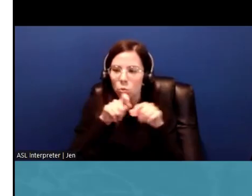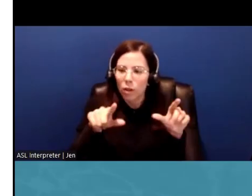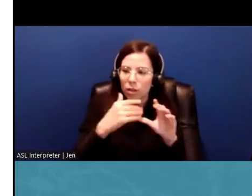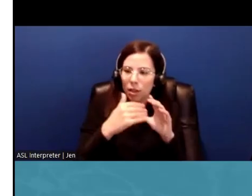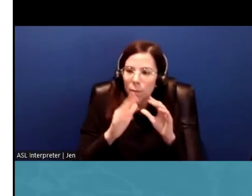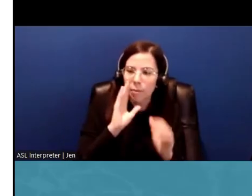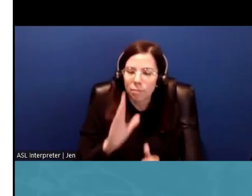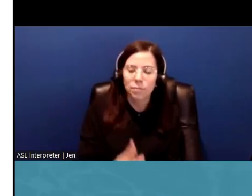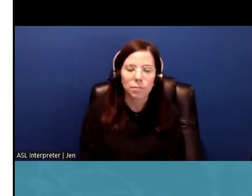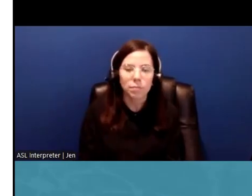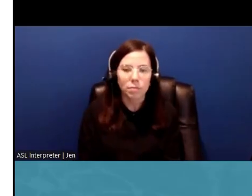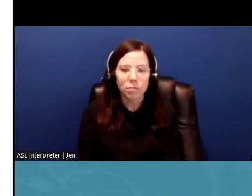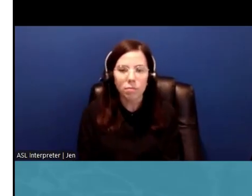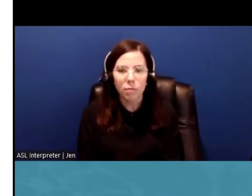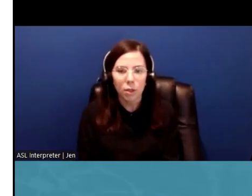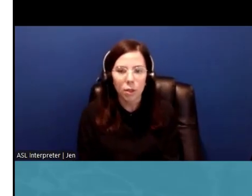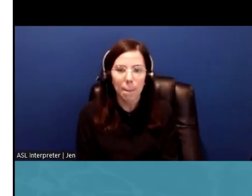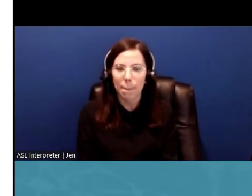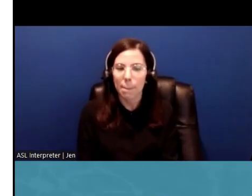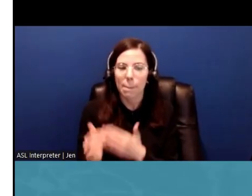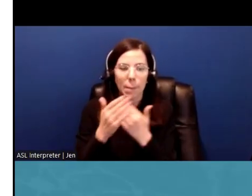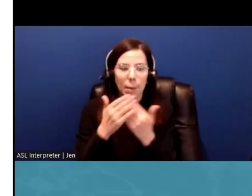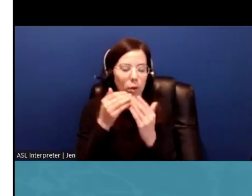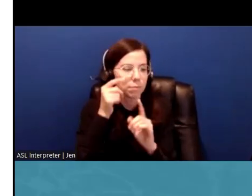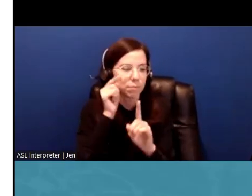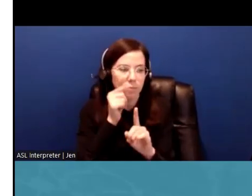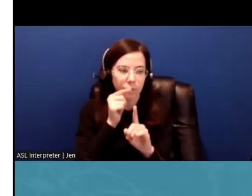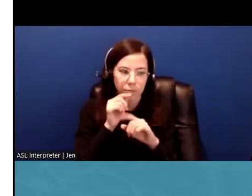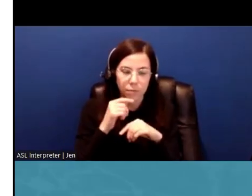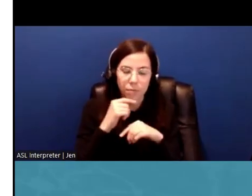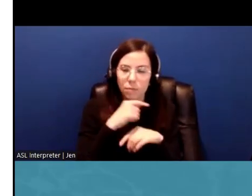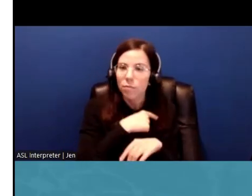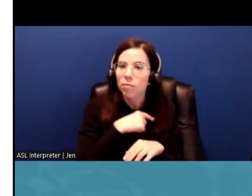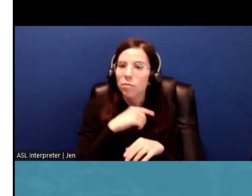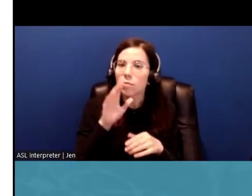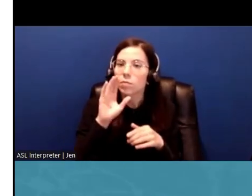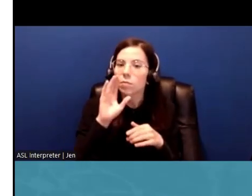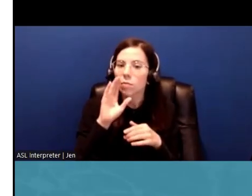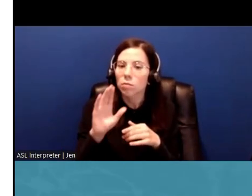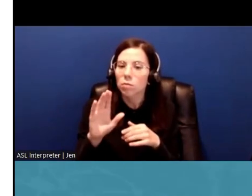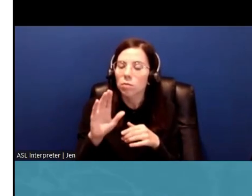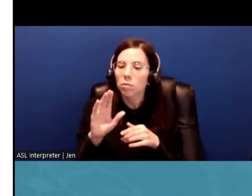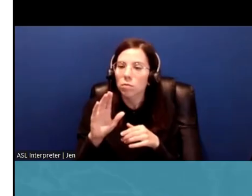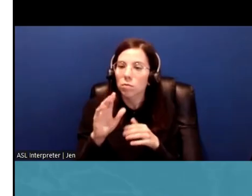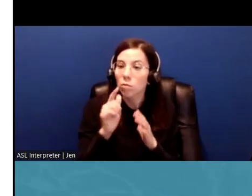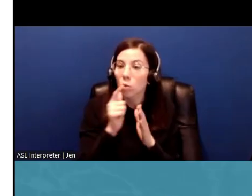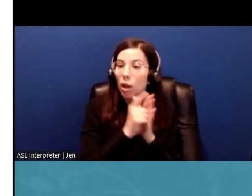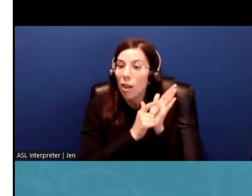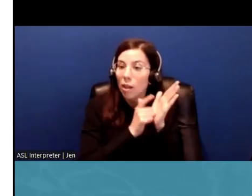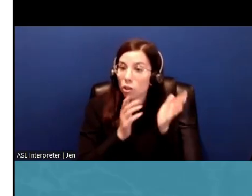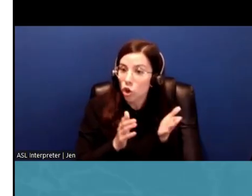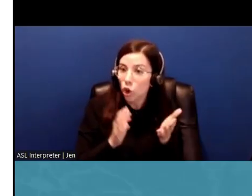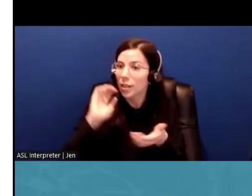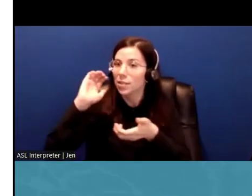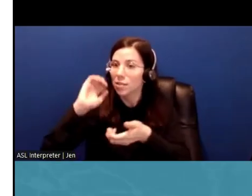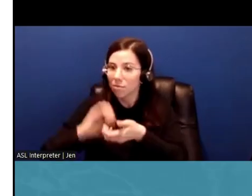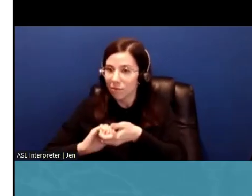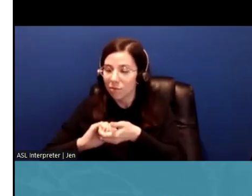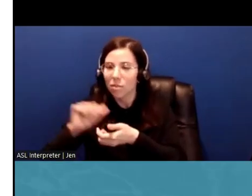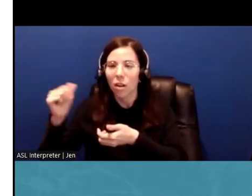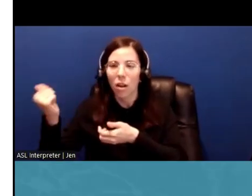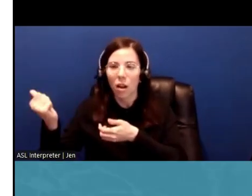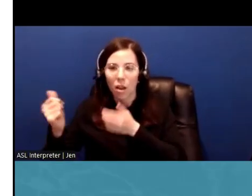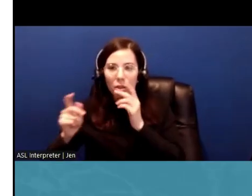email. But anyway, the idea is we're going to pair you attorneys with other people